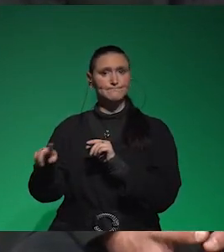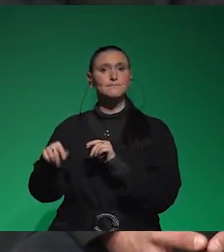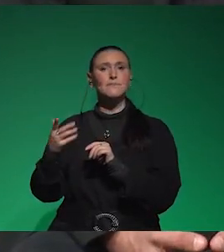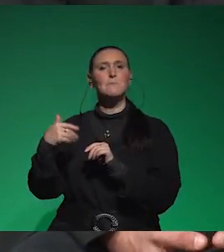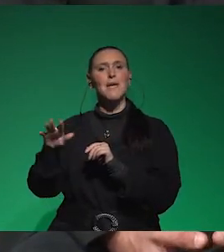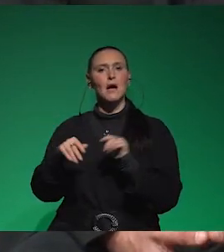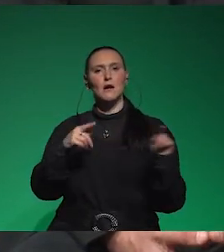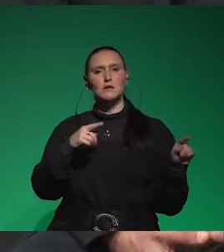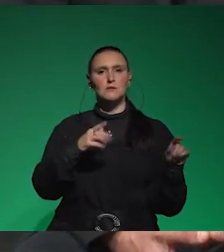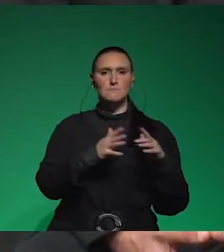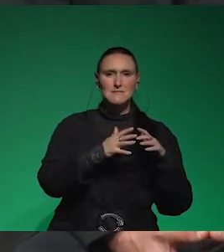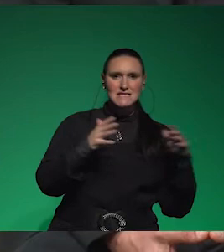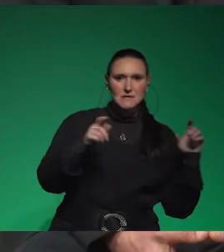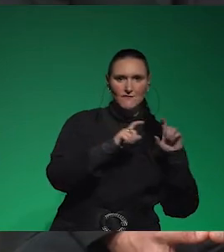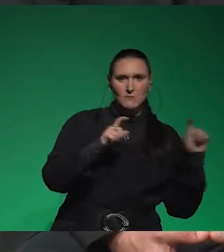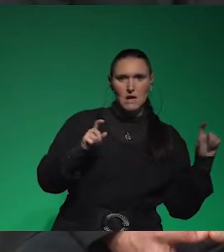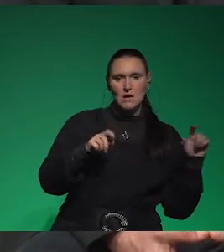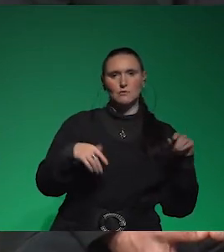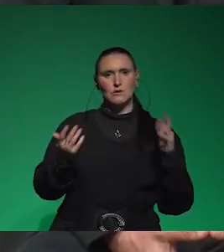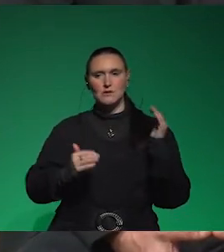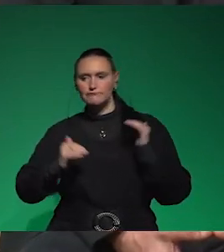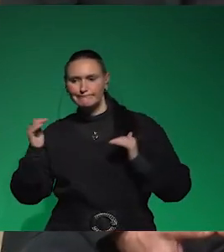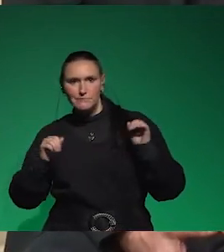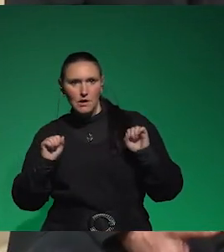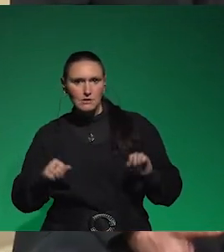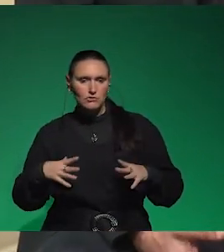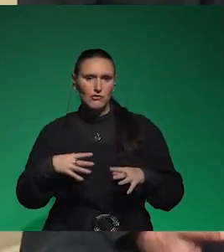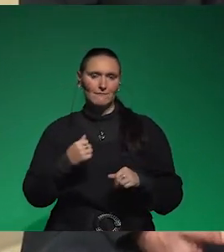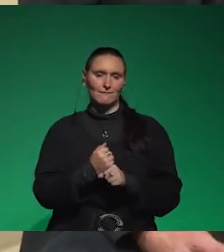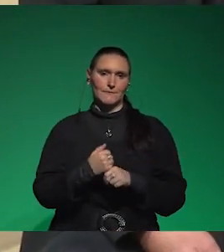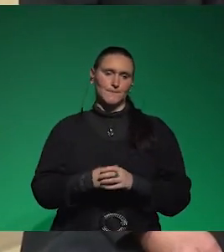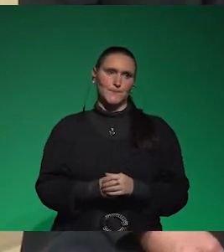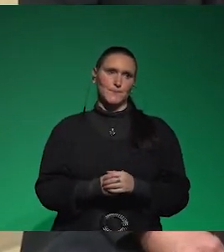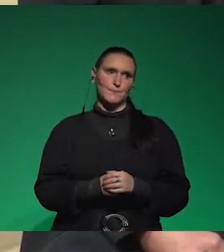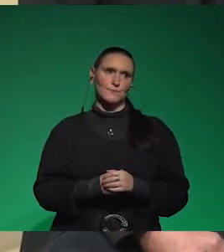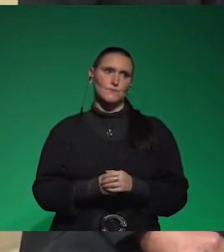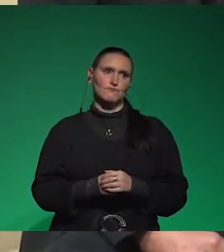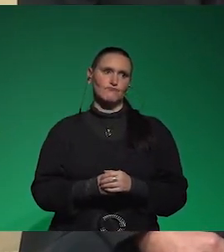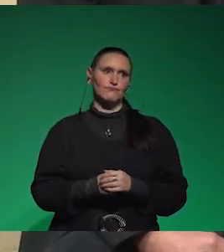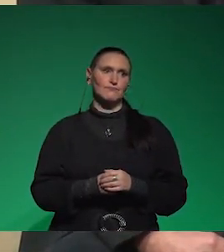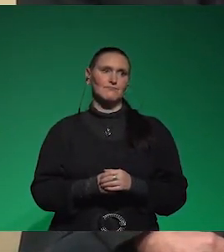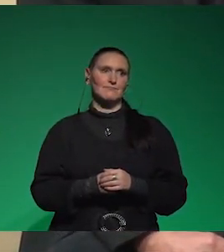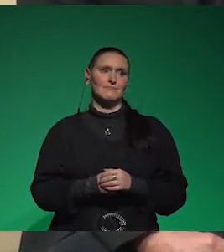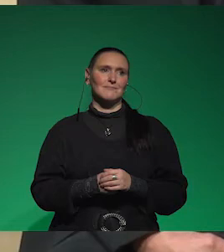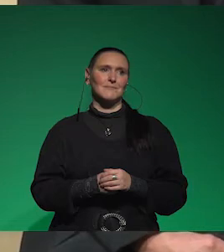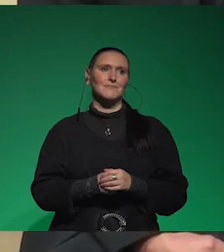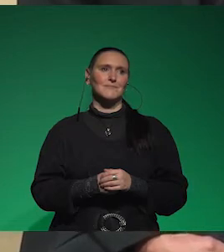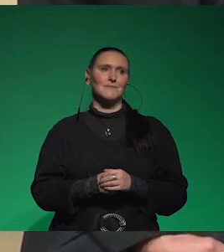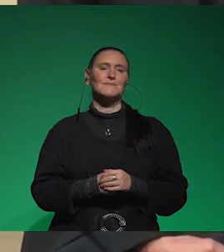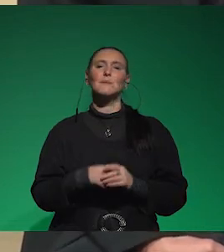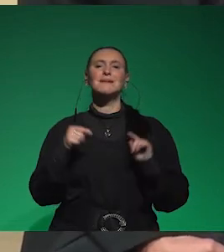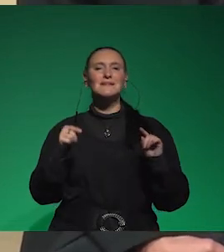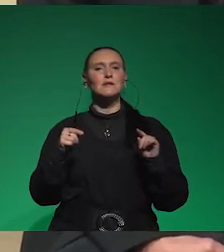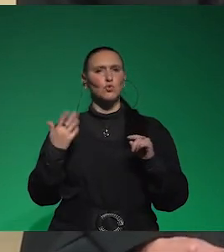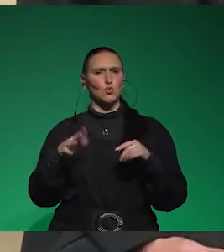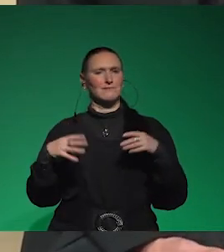A lot of the research, so the objective of the research was to bring together economic and